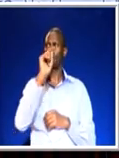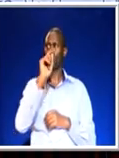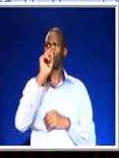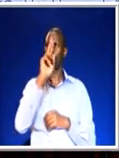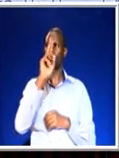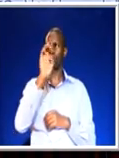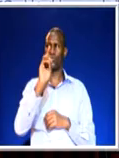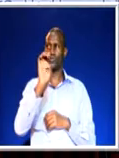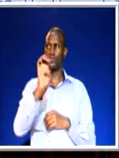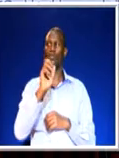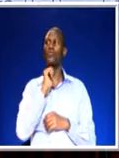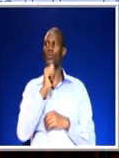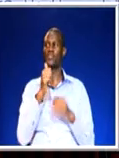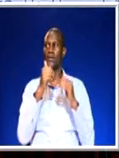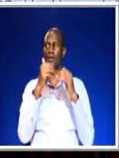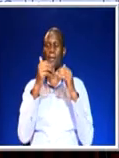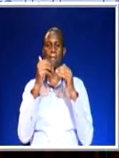Longitudes are not parallel.